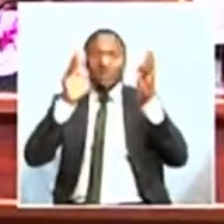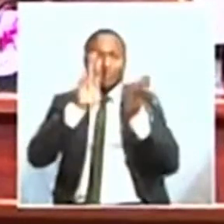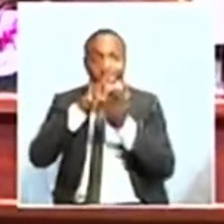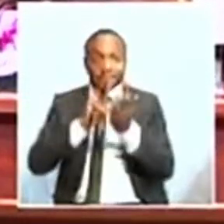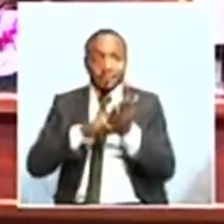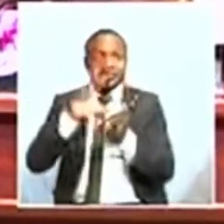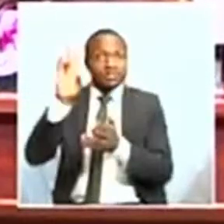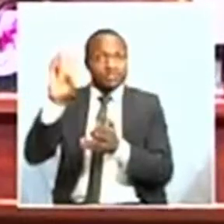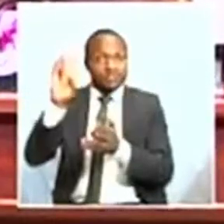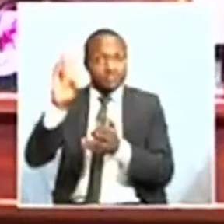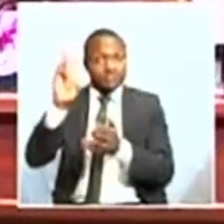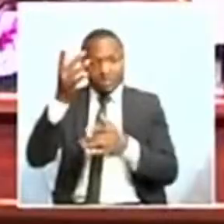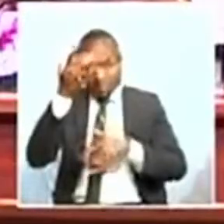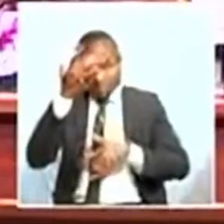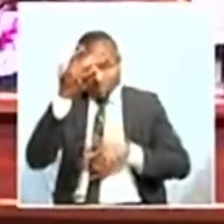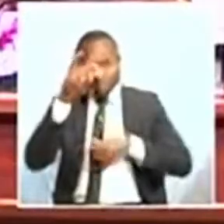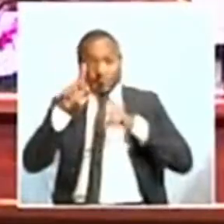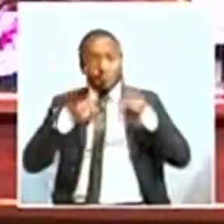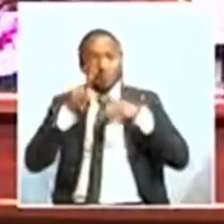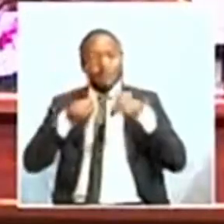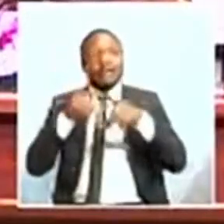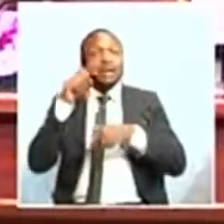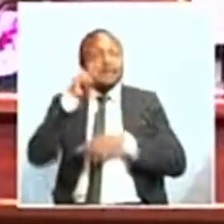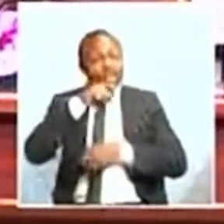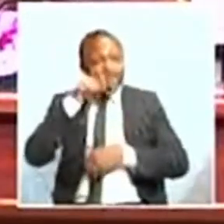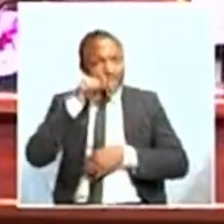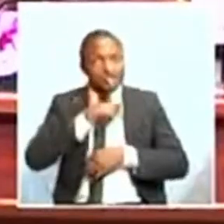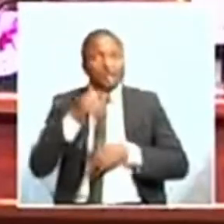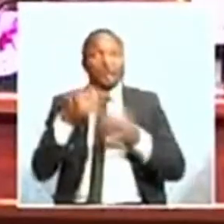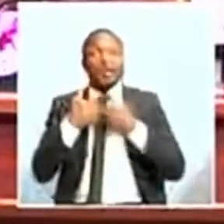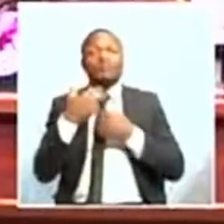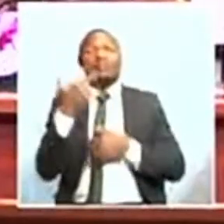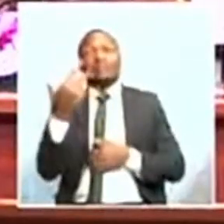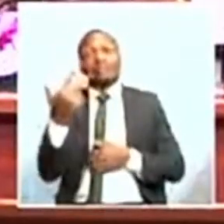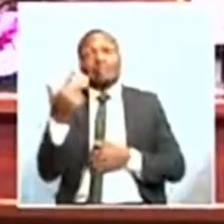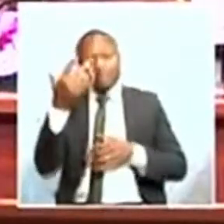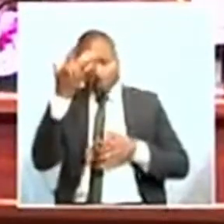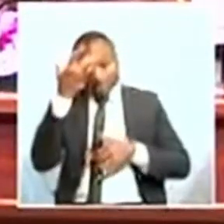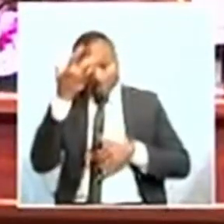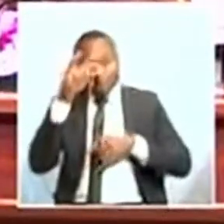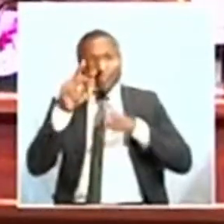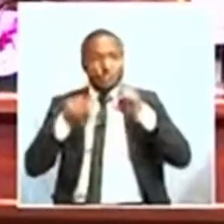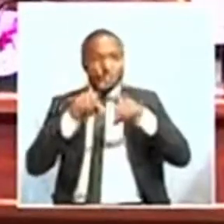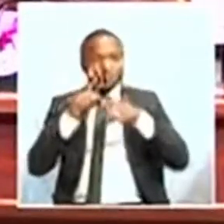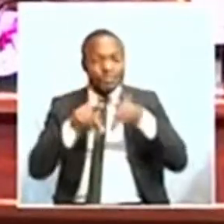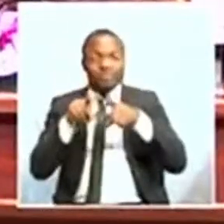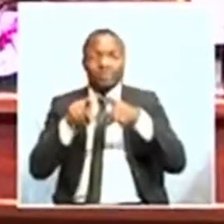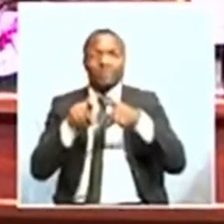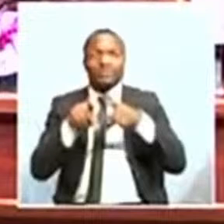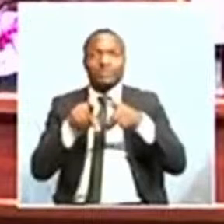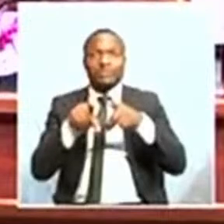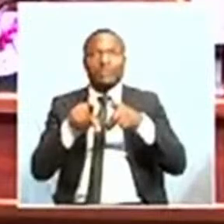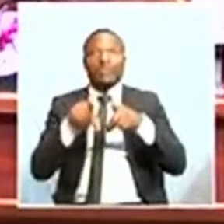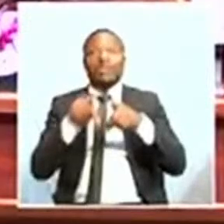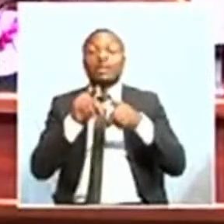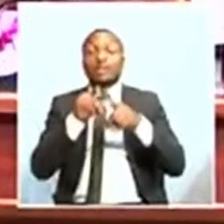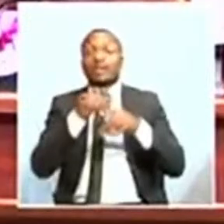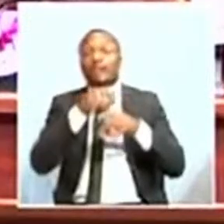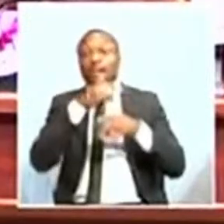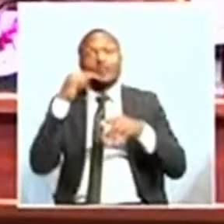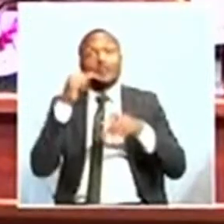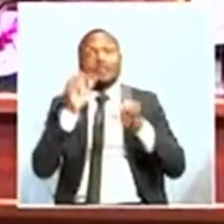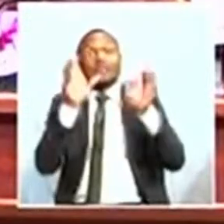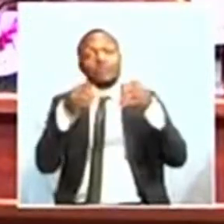7 cases. Wakanyama has 3 cases. Garden Compound 1, Karingaringa